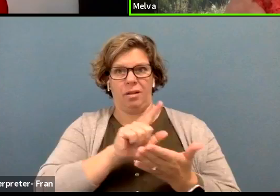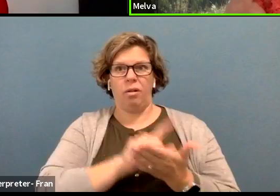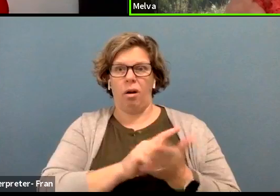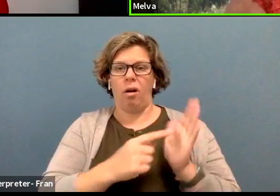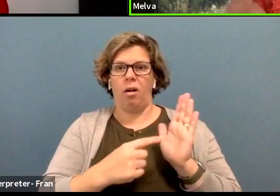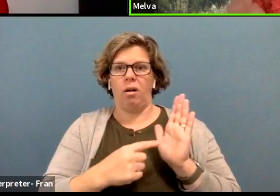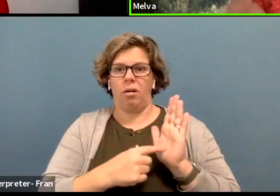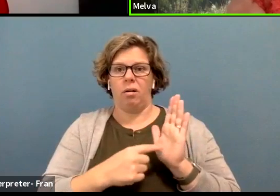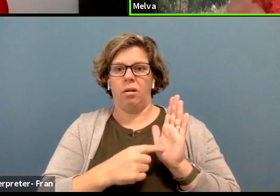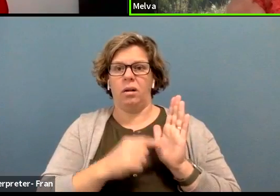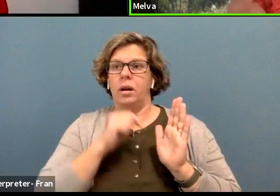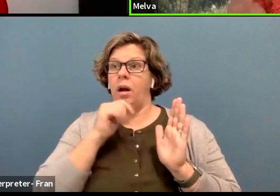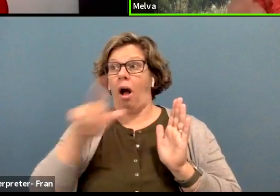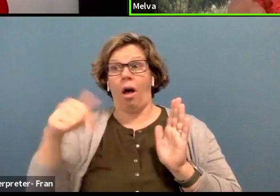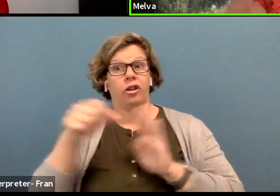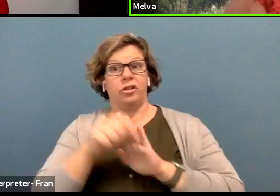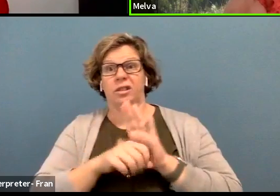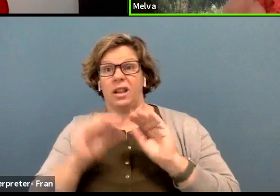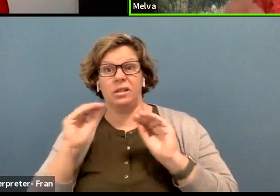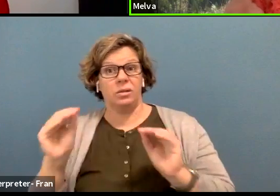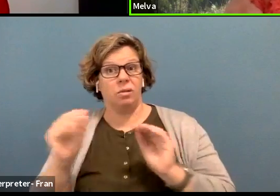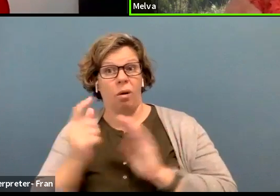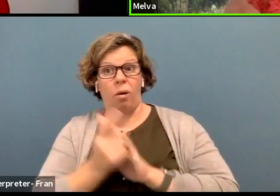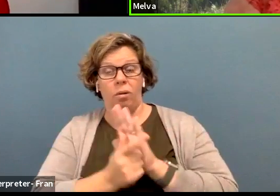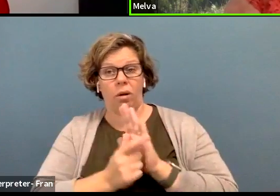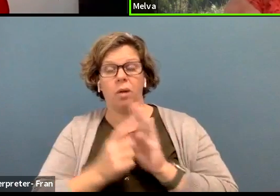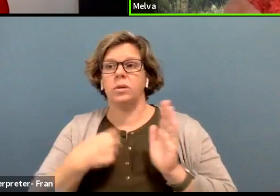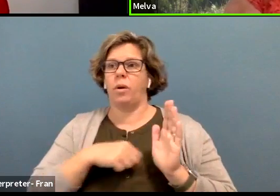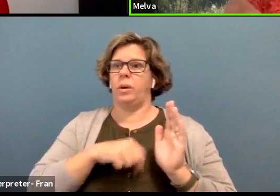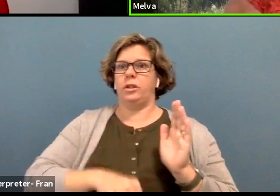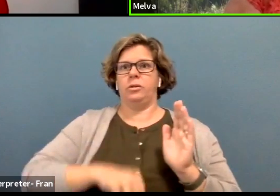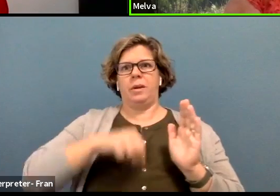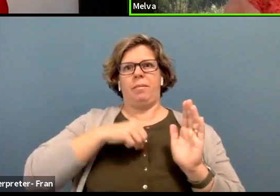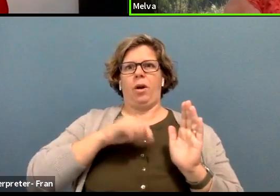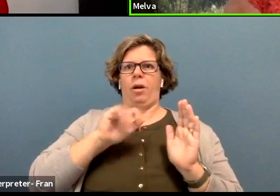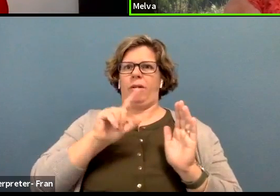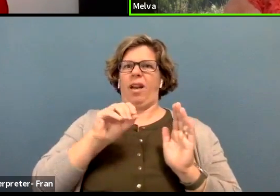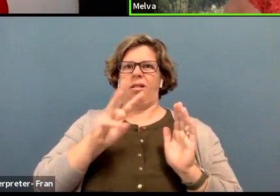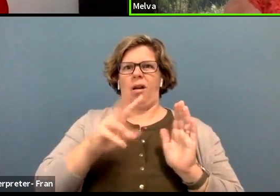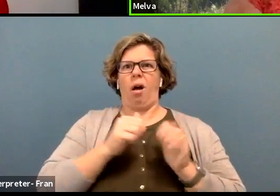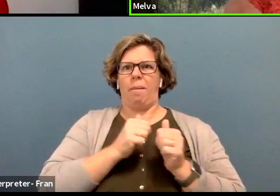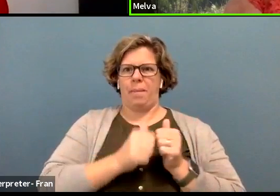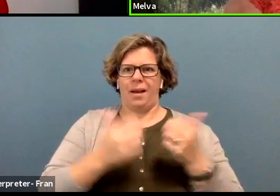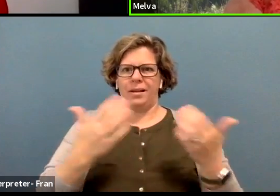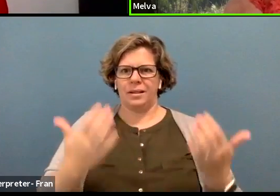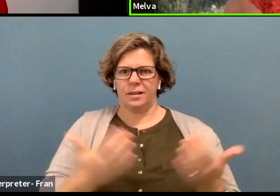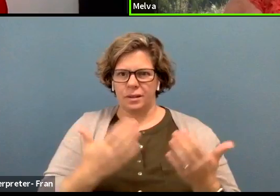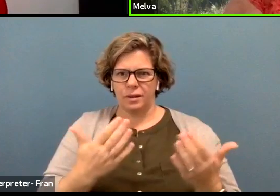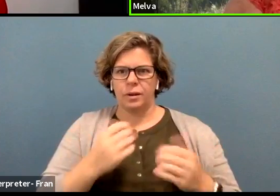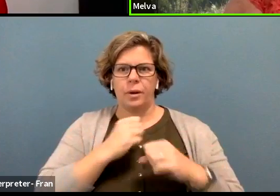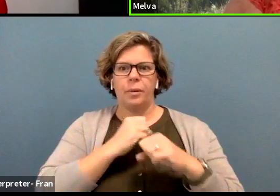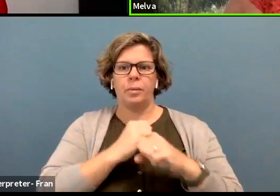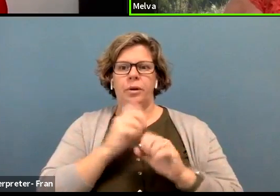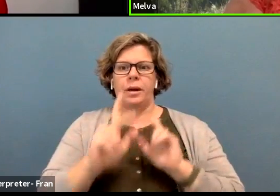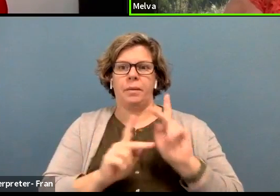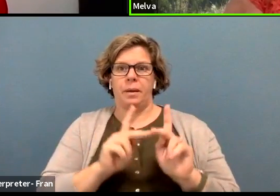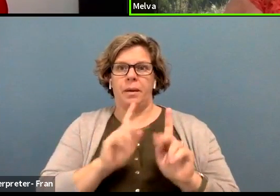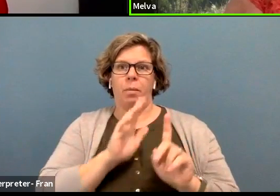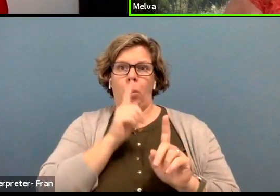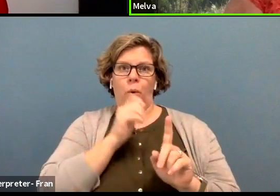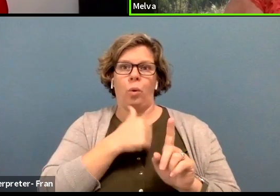not all states have, and we need to be very proud of that protects people with